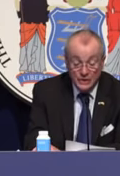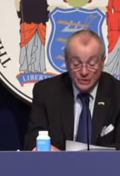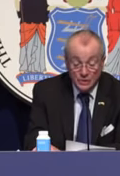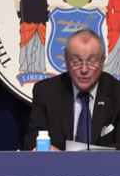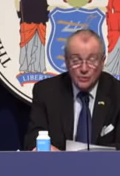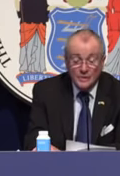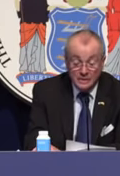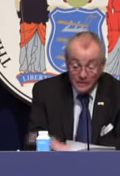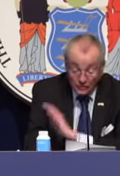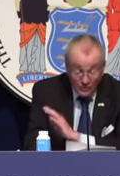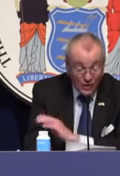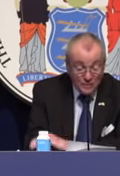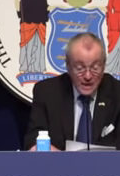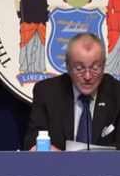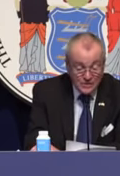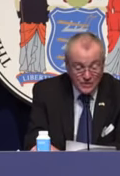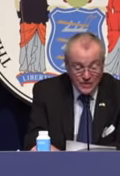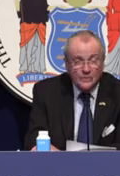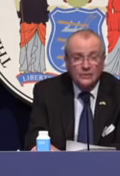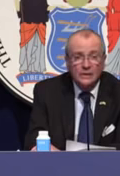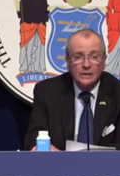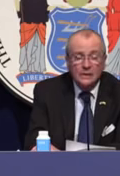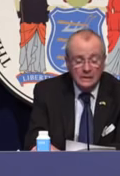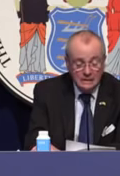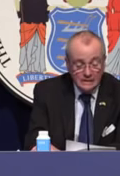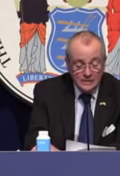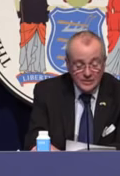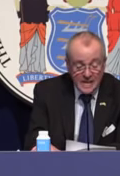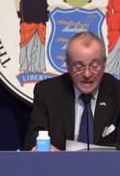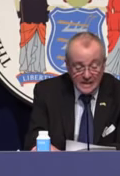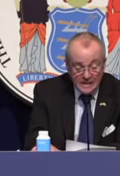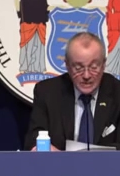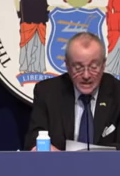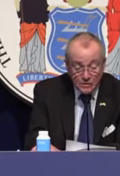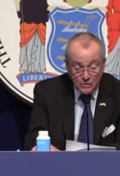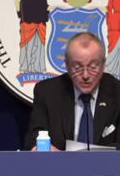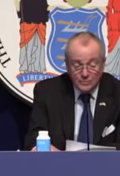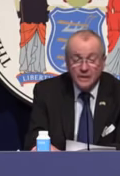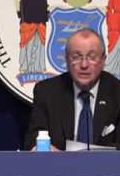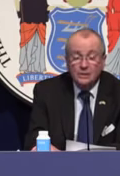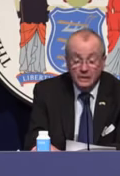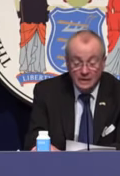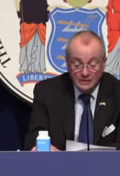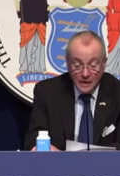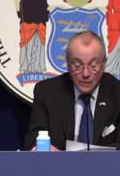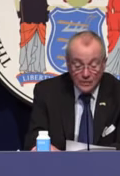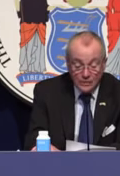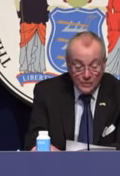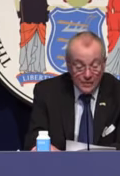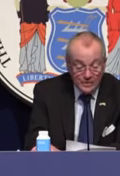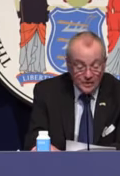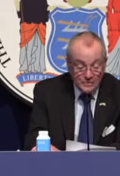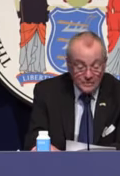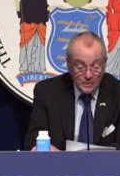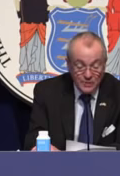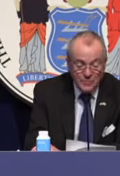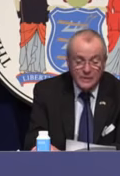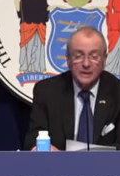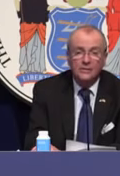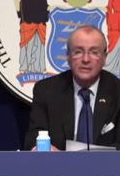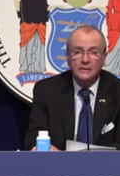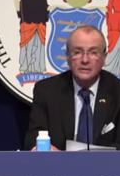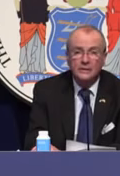numbers showing real and so far positive trends. This data is a crucial measure of how we're doing in terms of